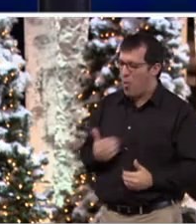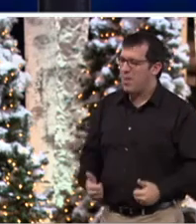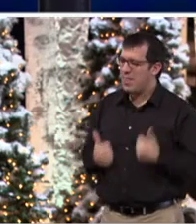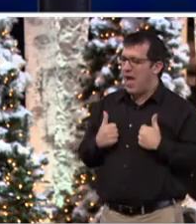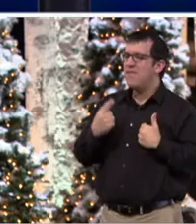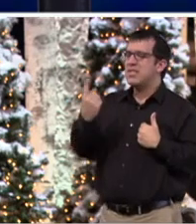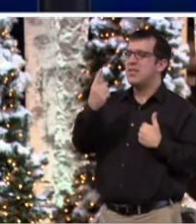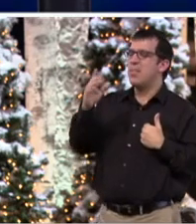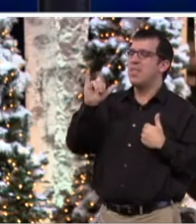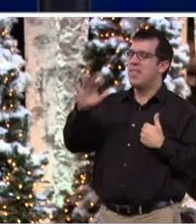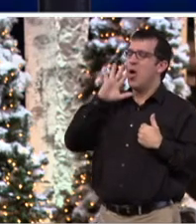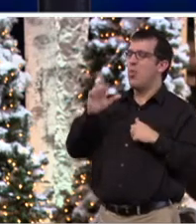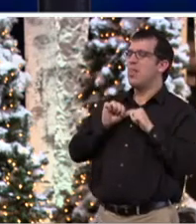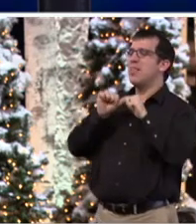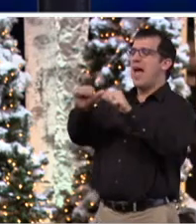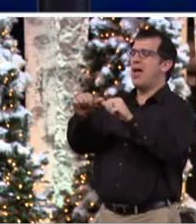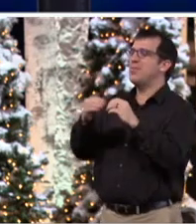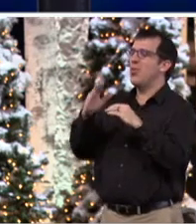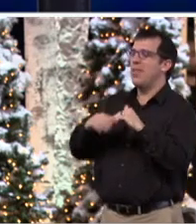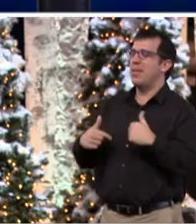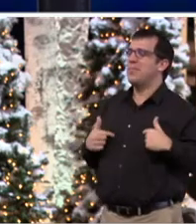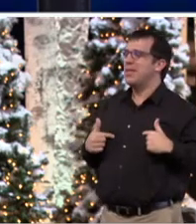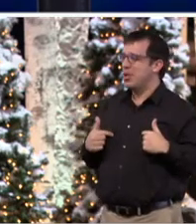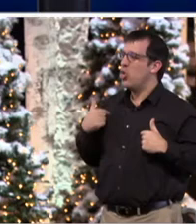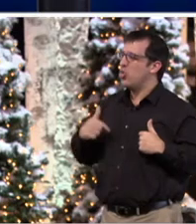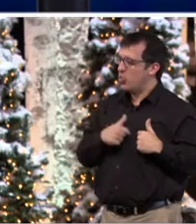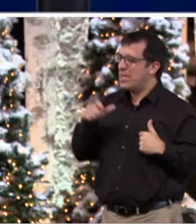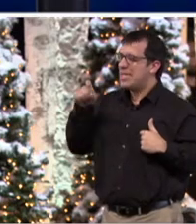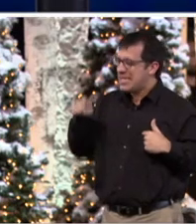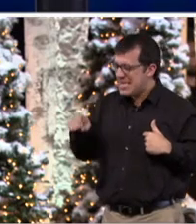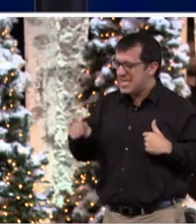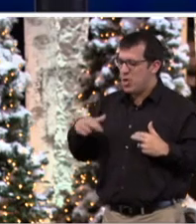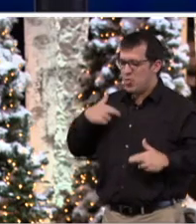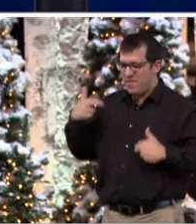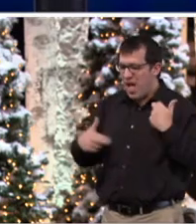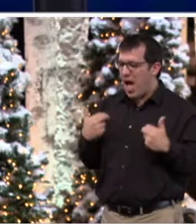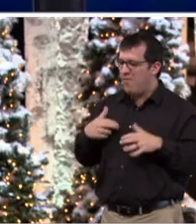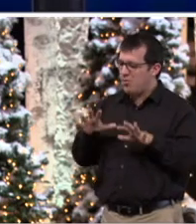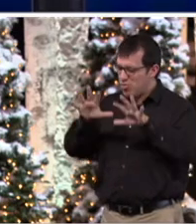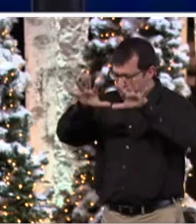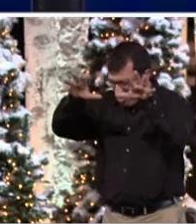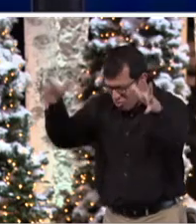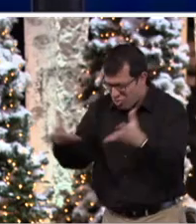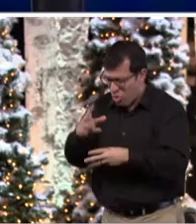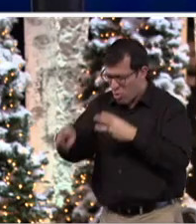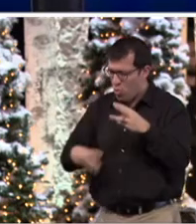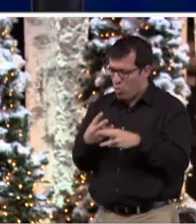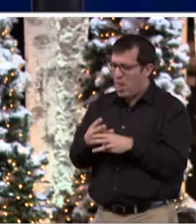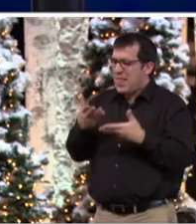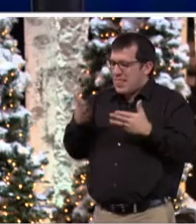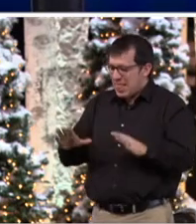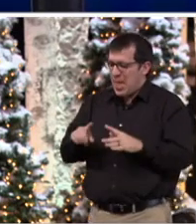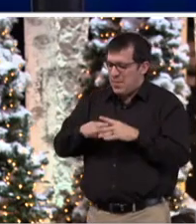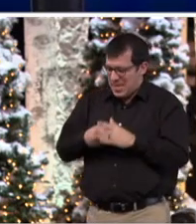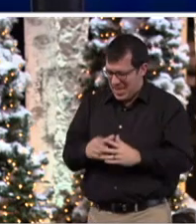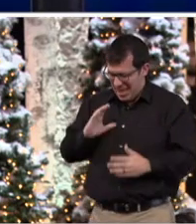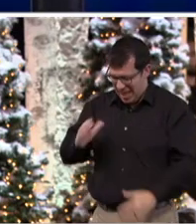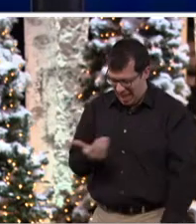us. We need revival in the world. Let it begin in our